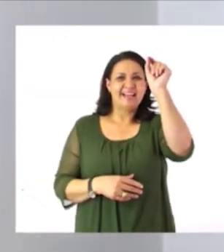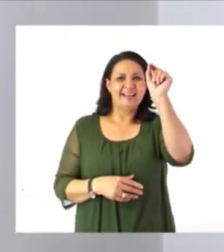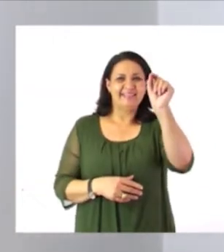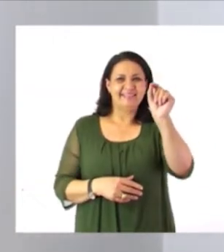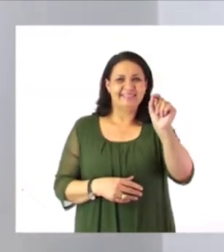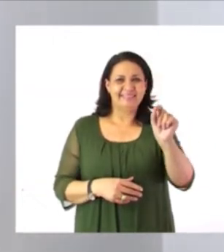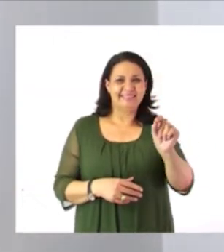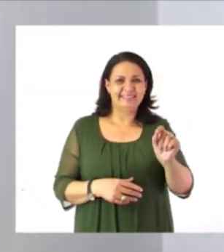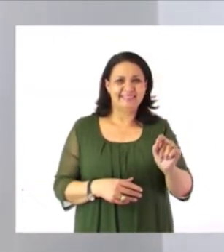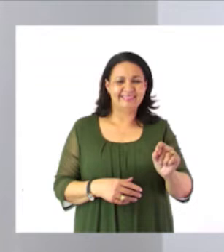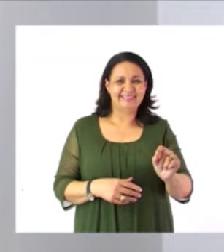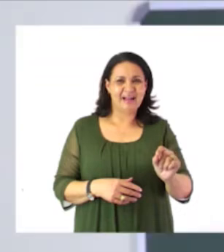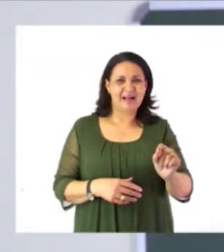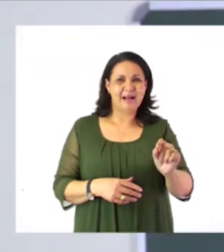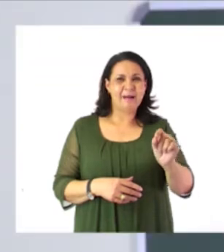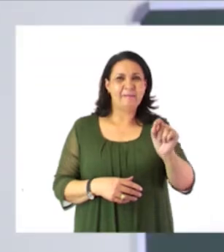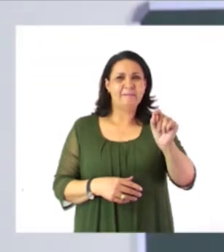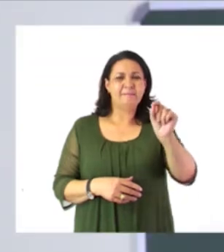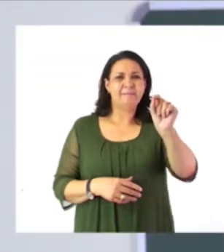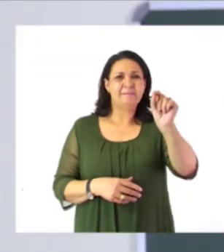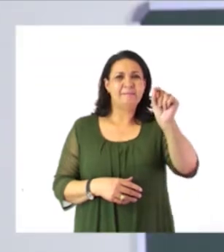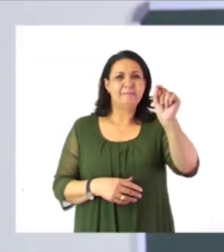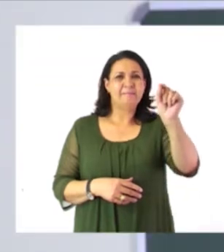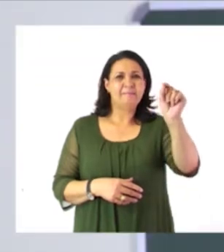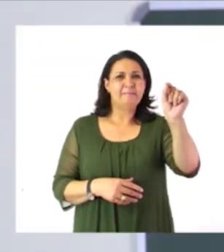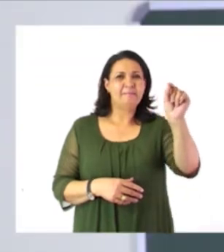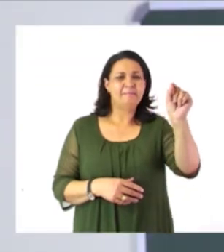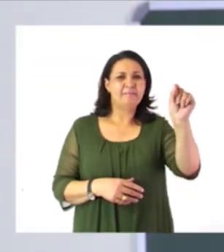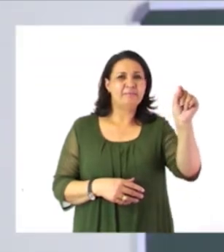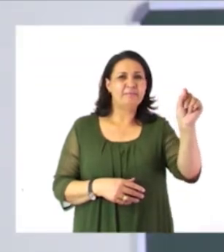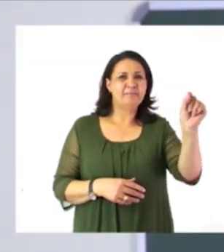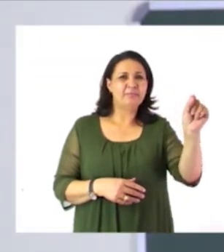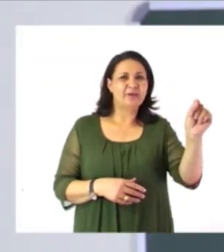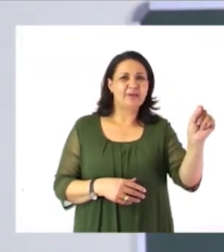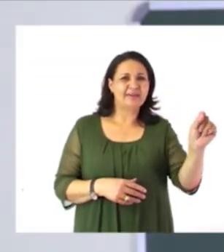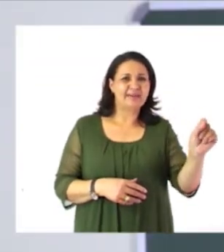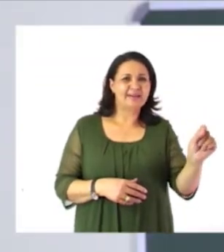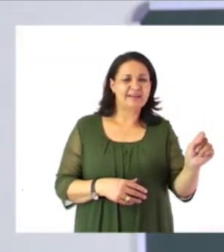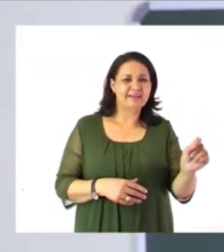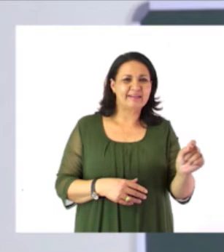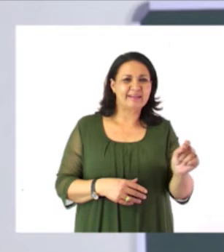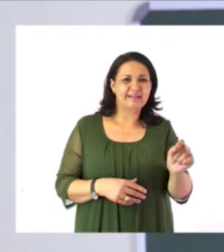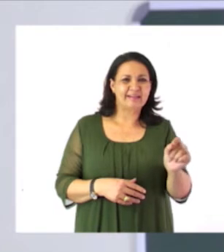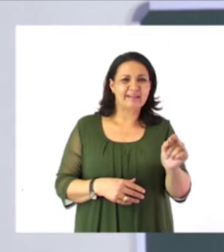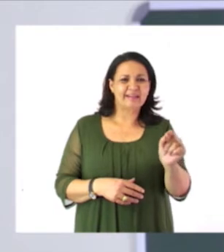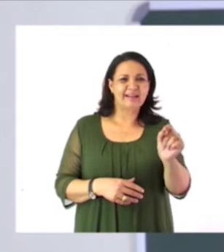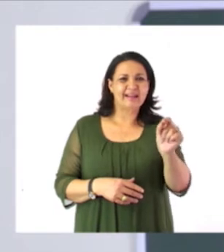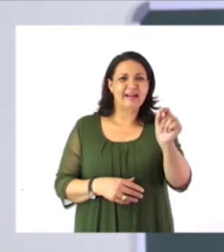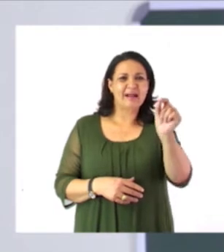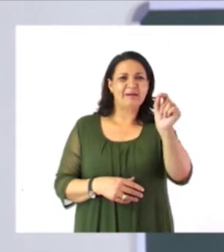down, going up again a little bit, and writing a big